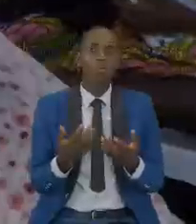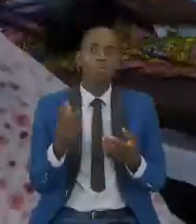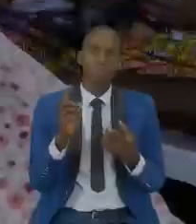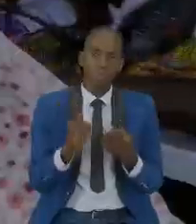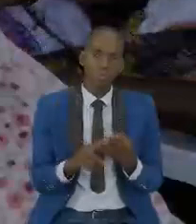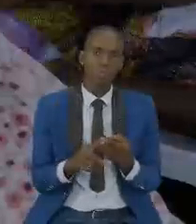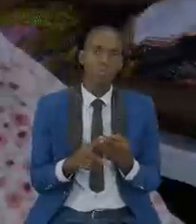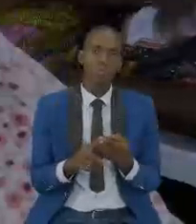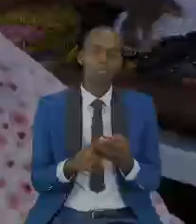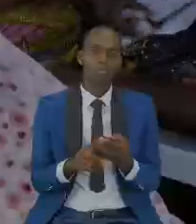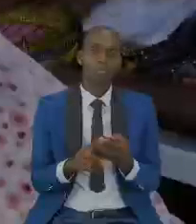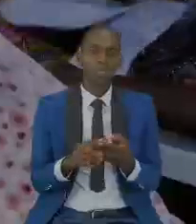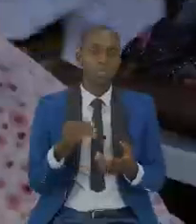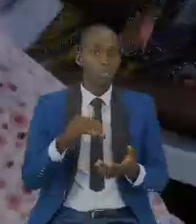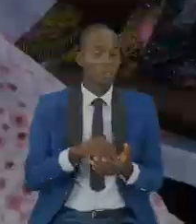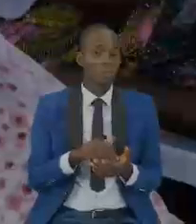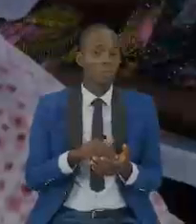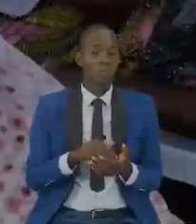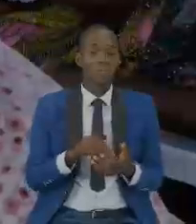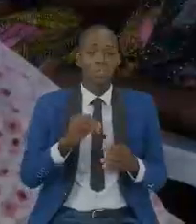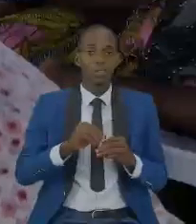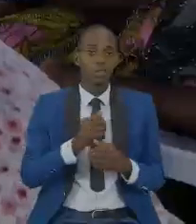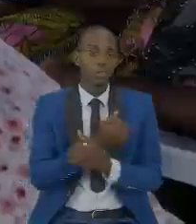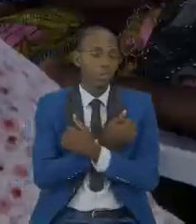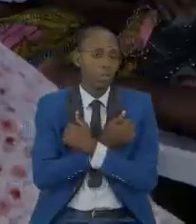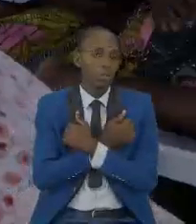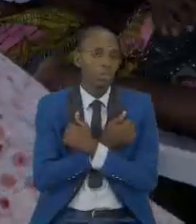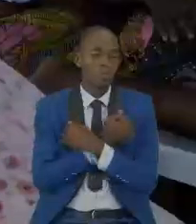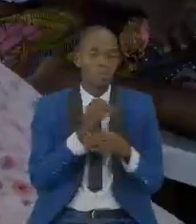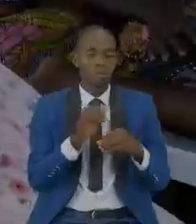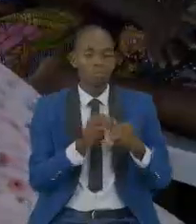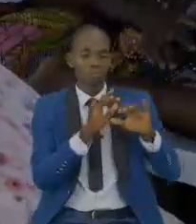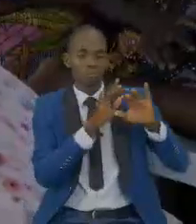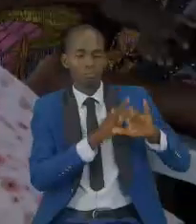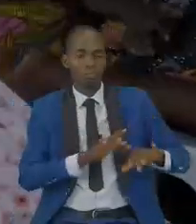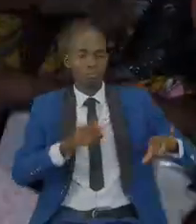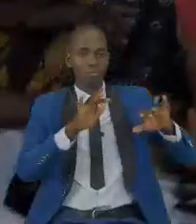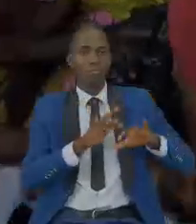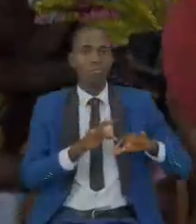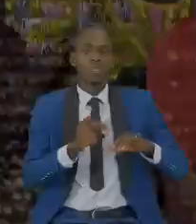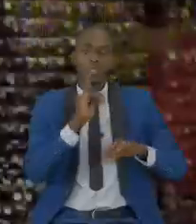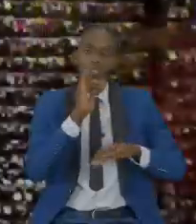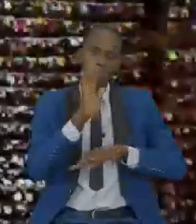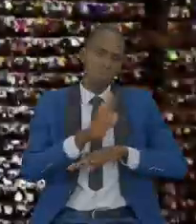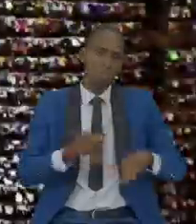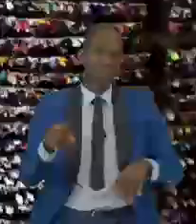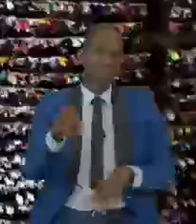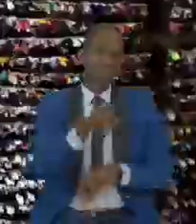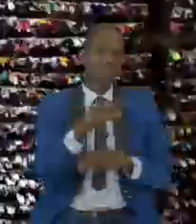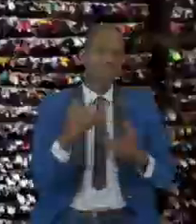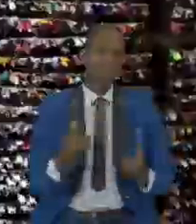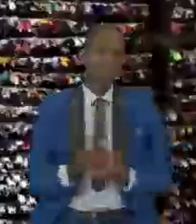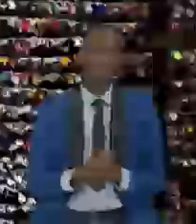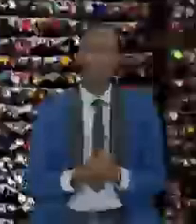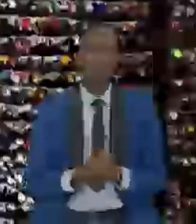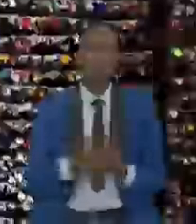love, in mercy, in compassion, is calling upon you now. The great God